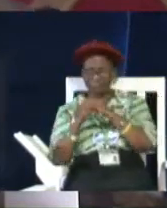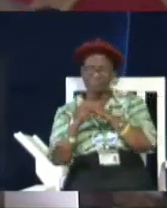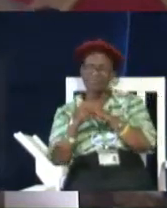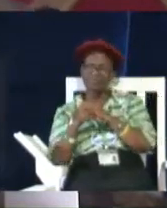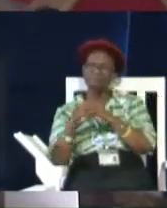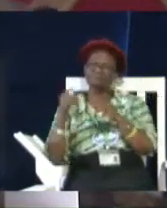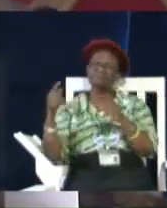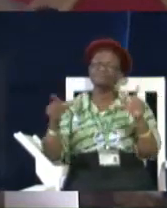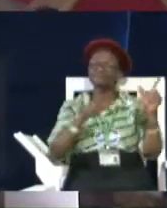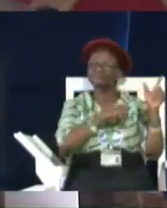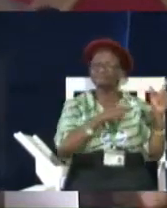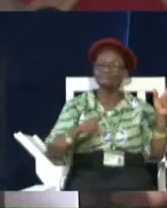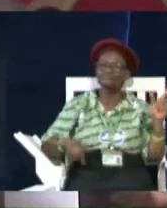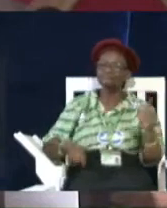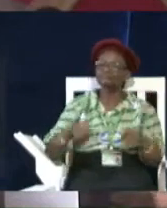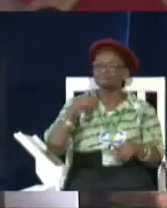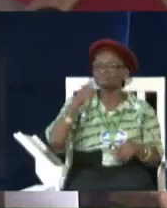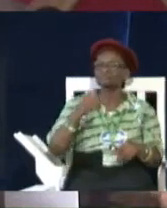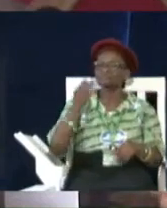The Lord said that someone,